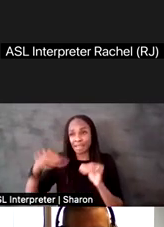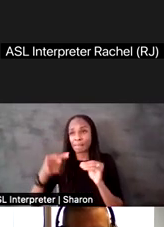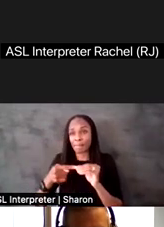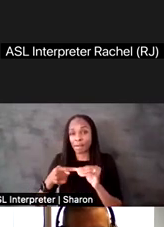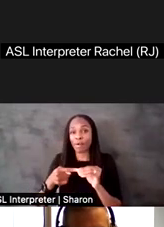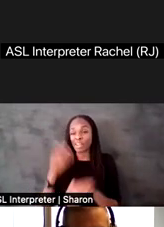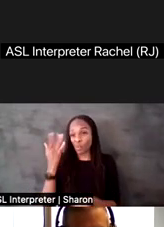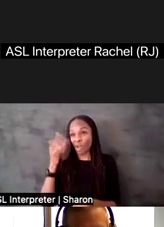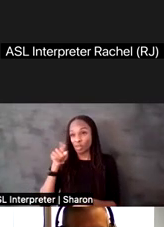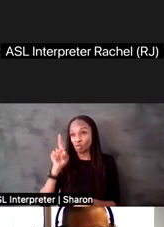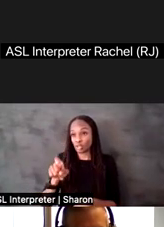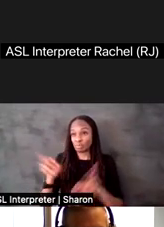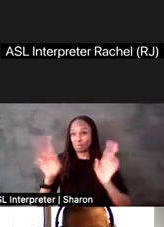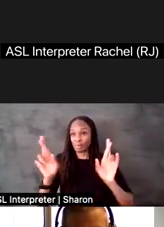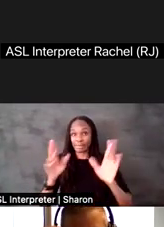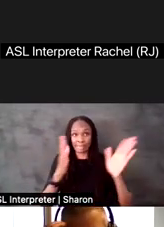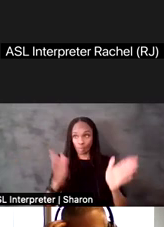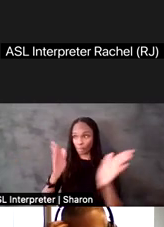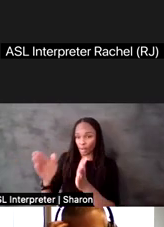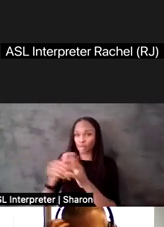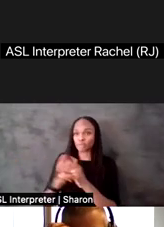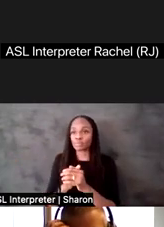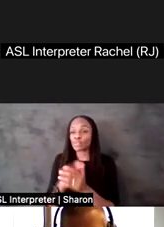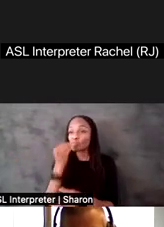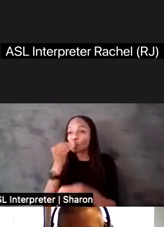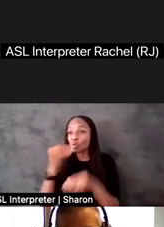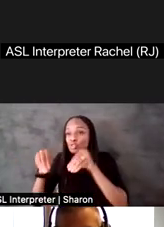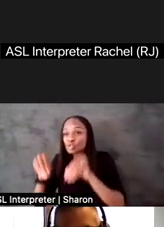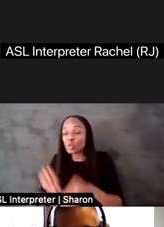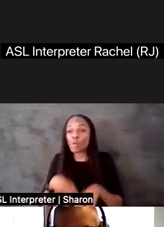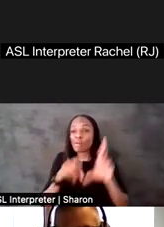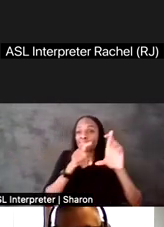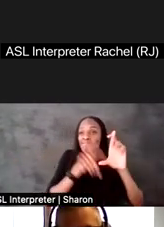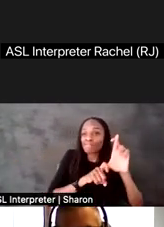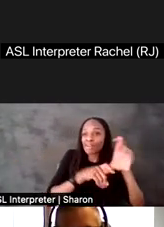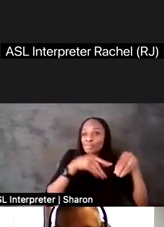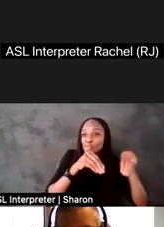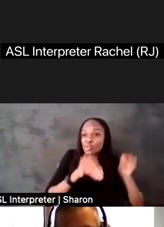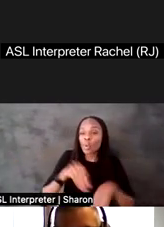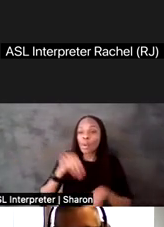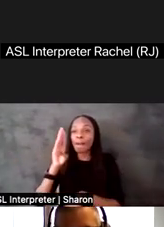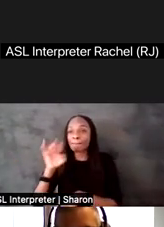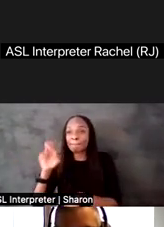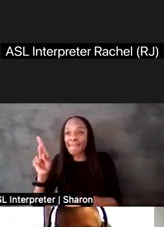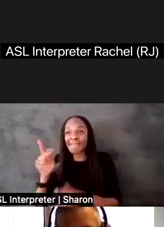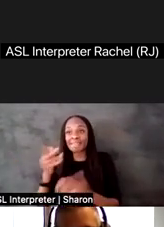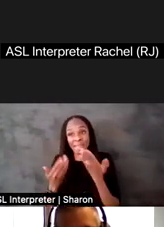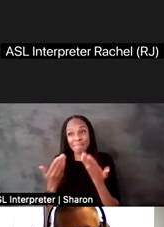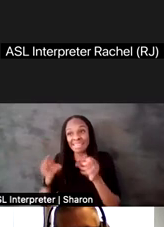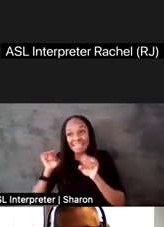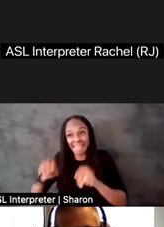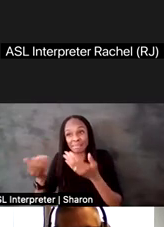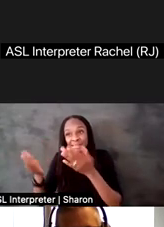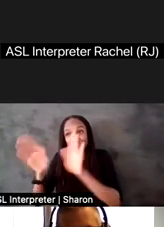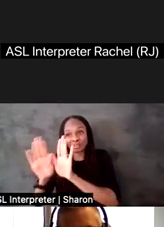be preparing. Grocery stores, pharmacies, banks may all be closed. Making